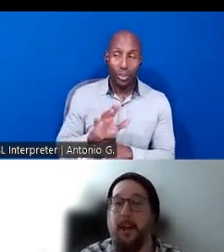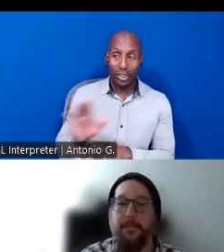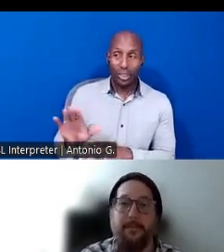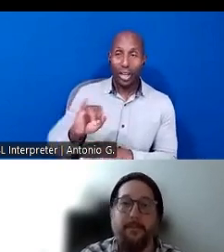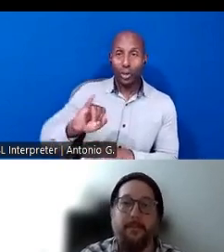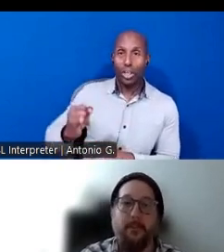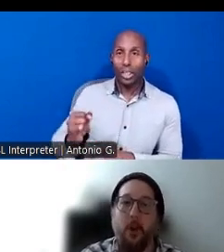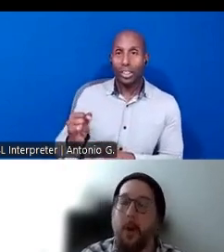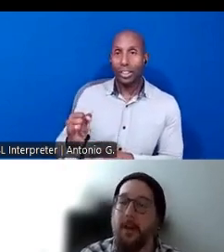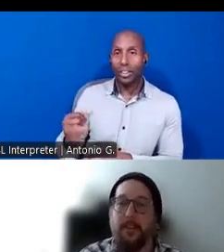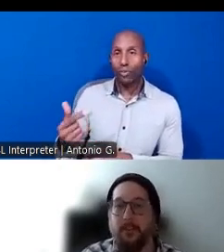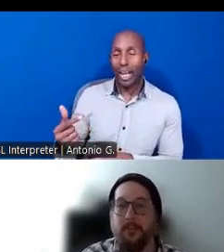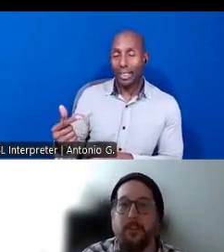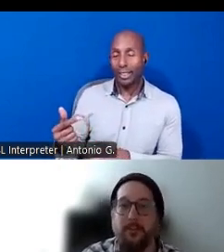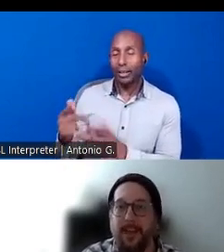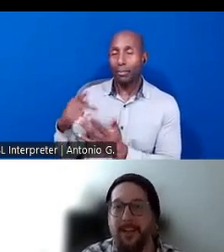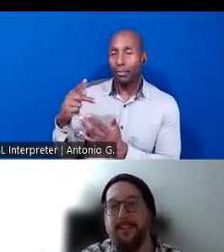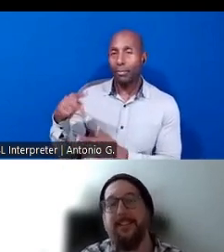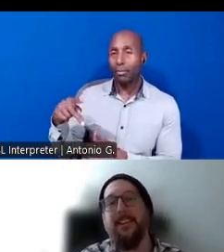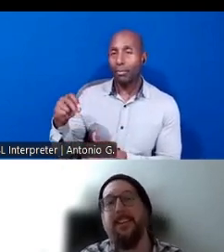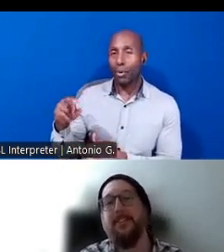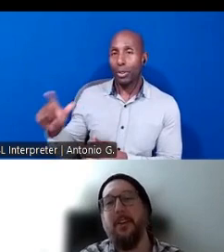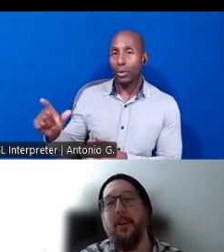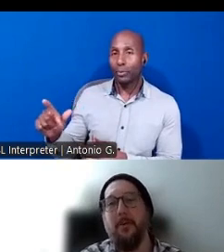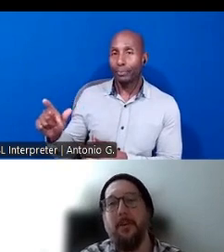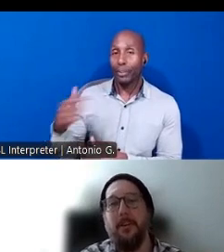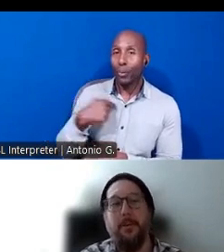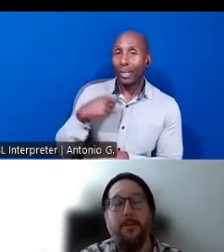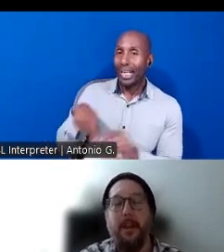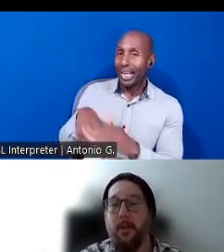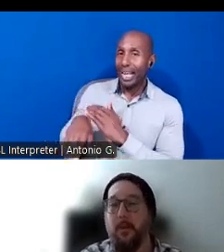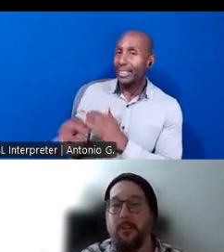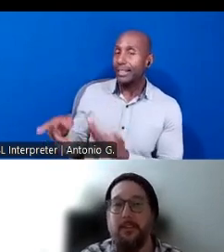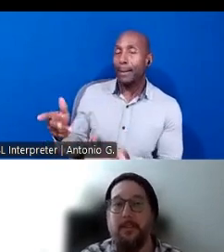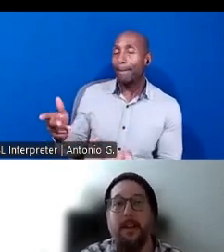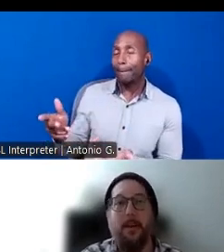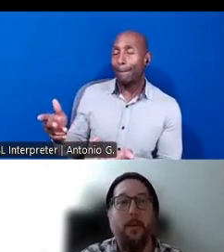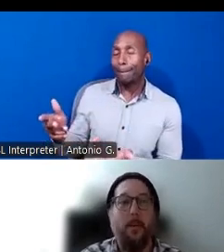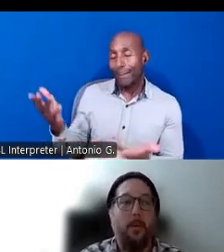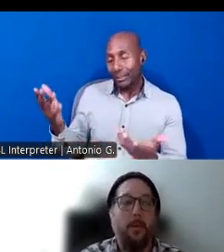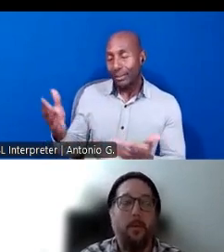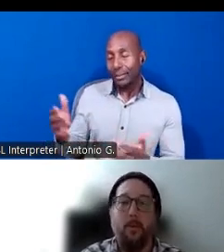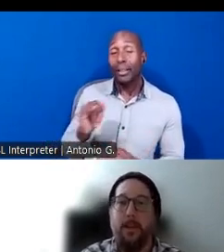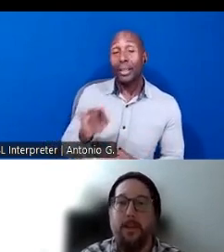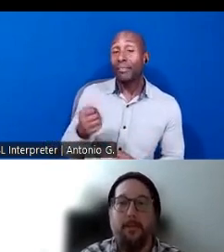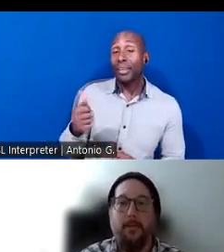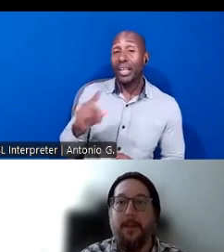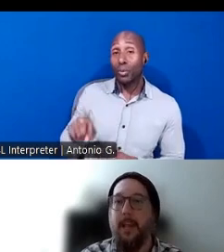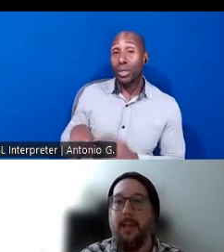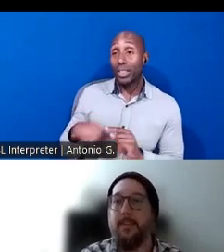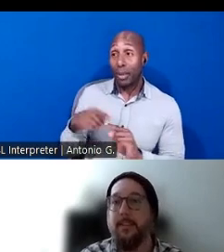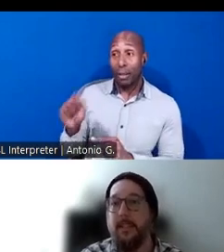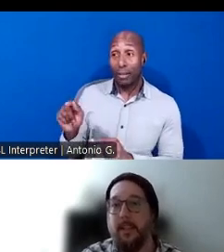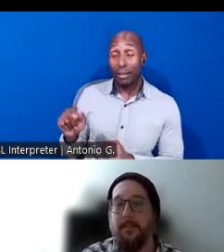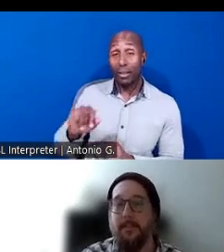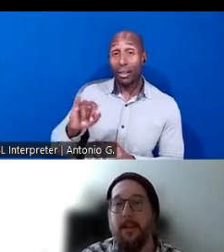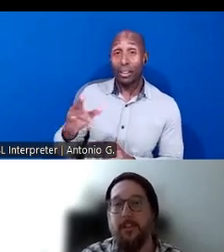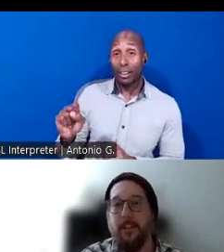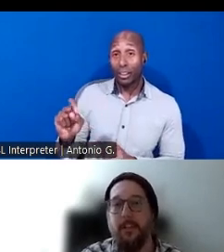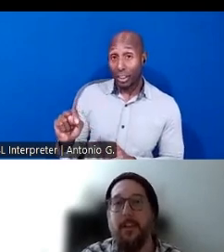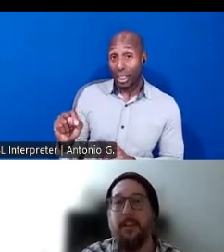we have no access to Just Grants. So if you have any questions about it, we can't even see